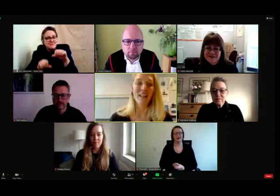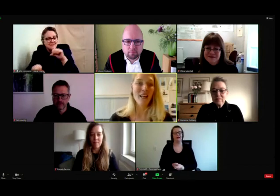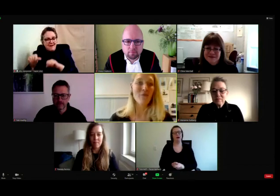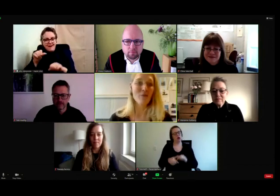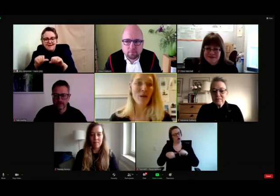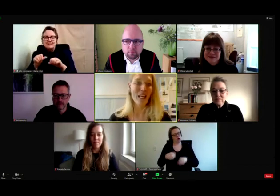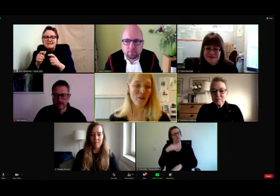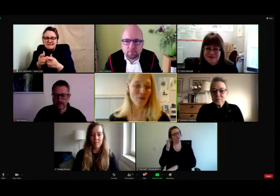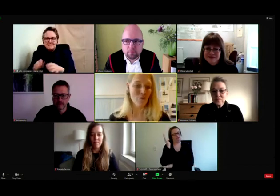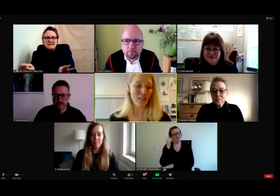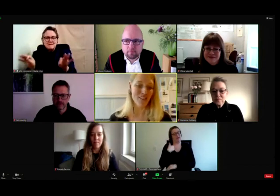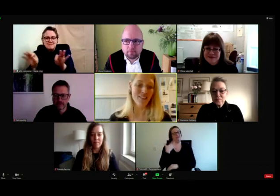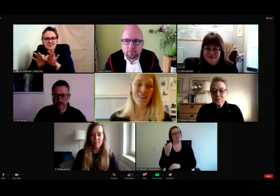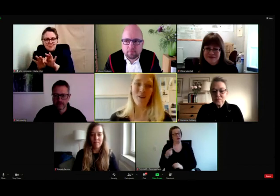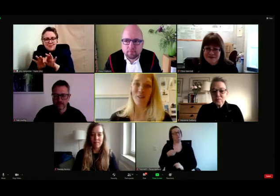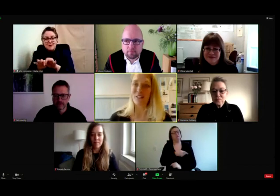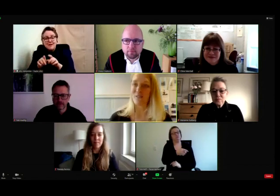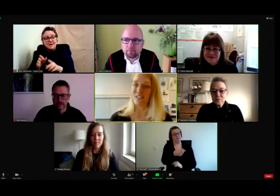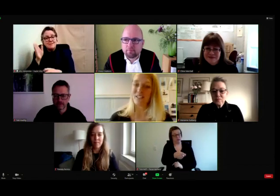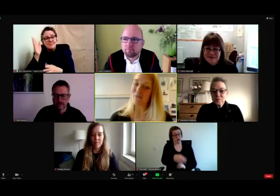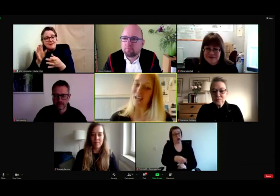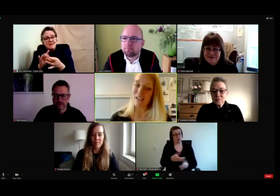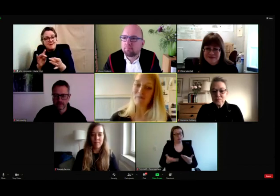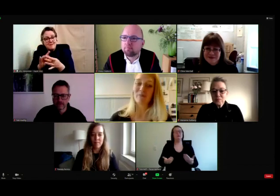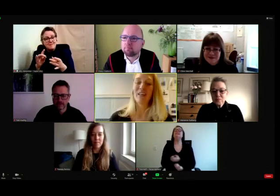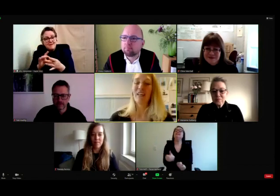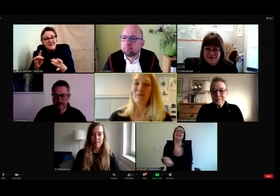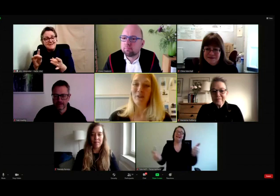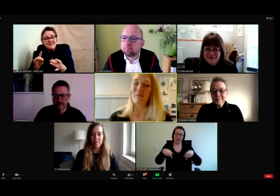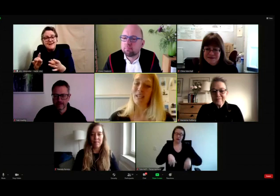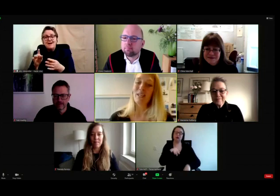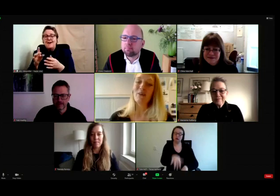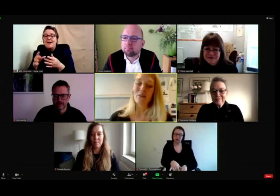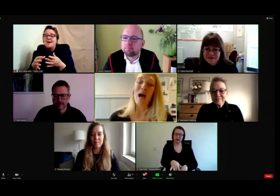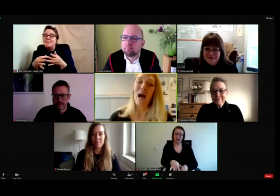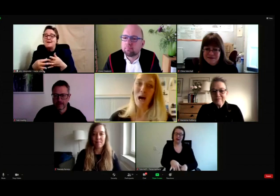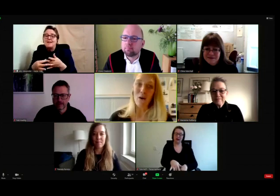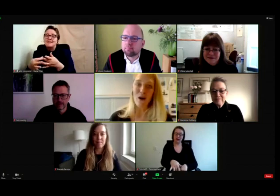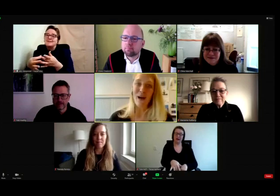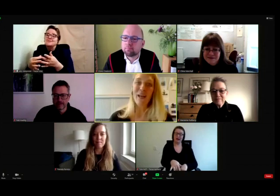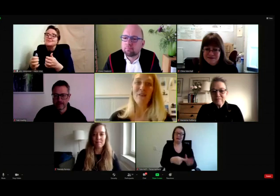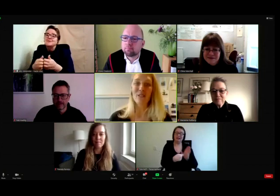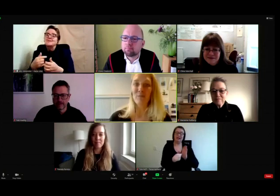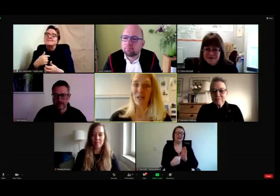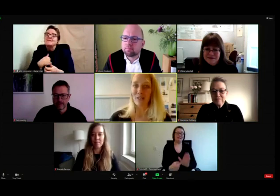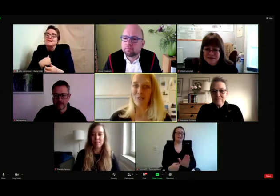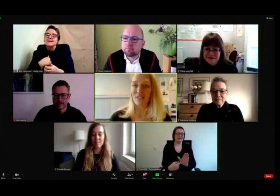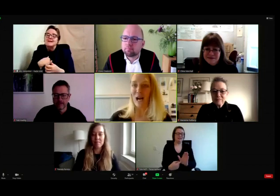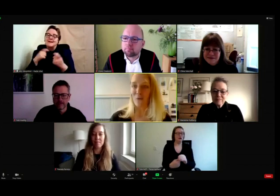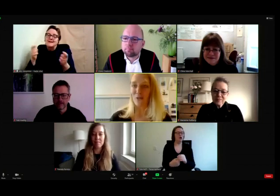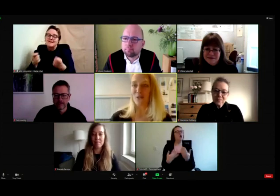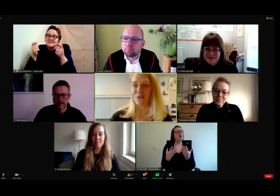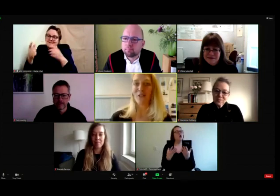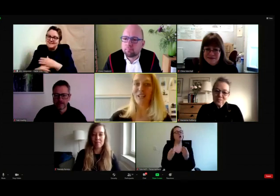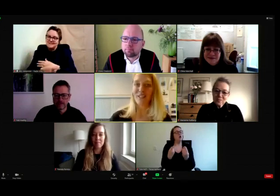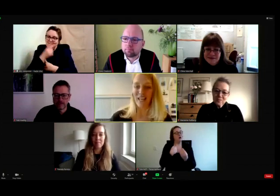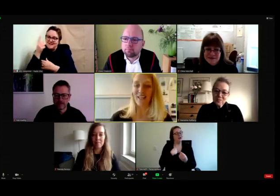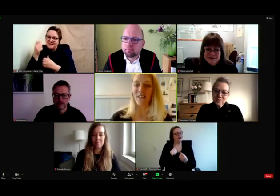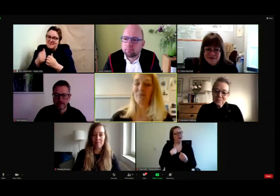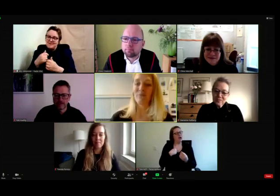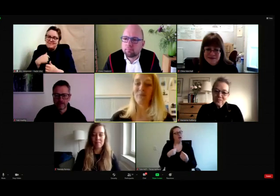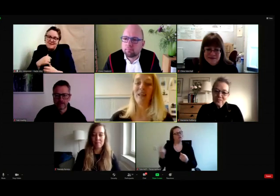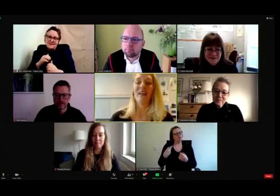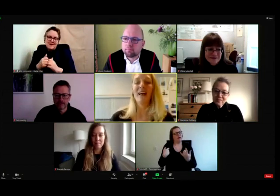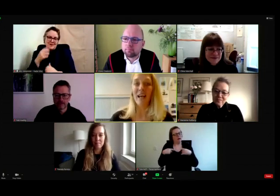you and everybody else present on this festive day with me on how I have experienced our